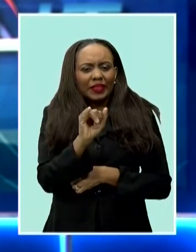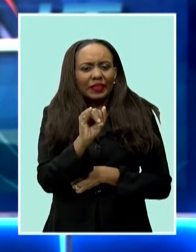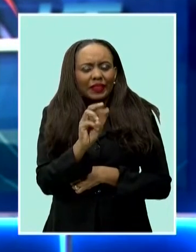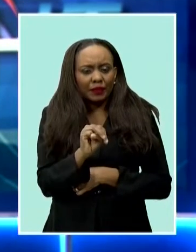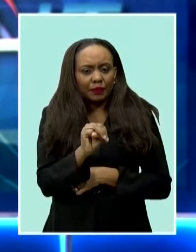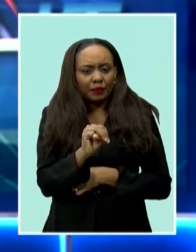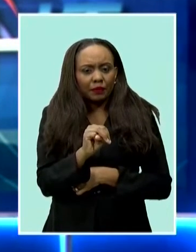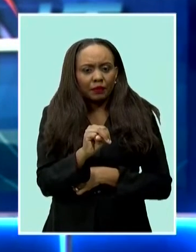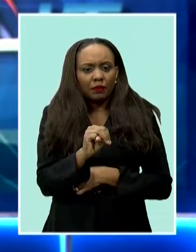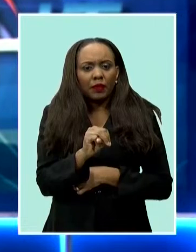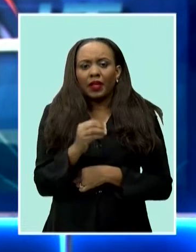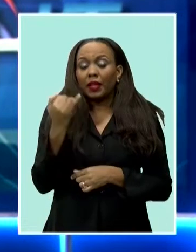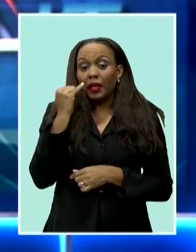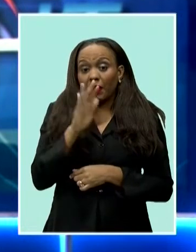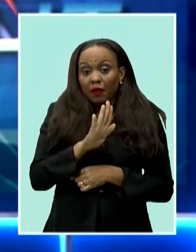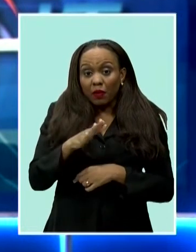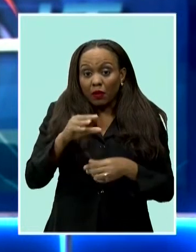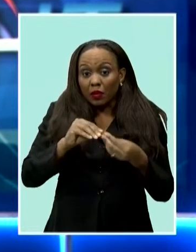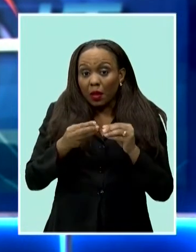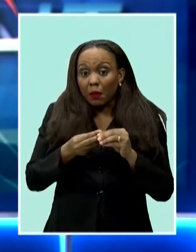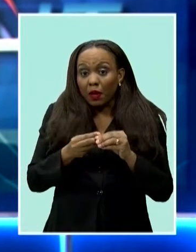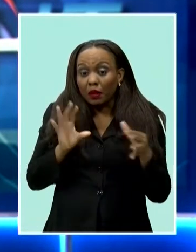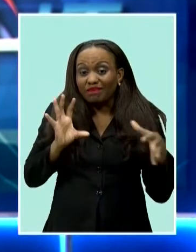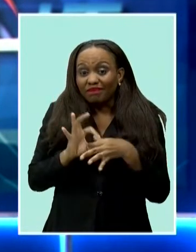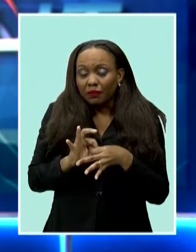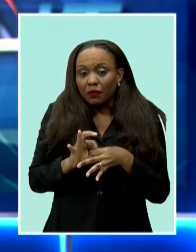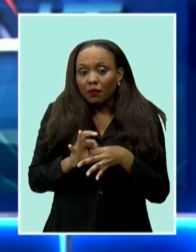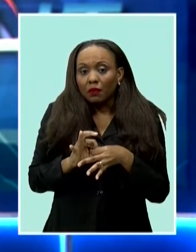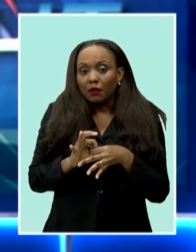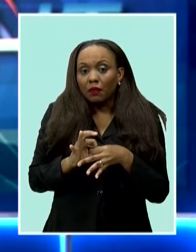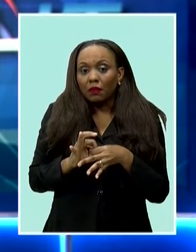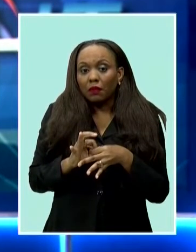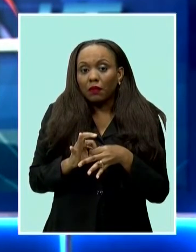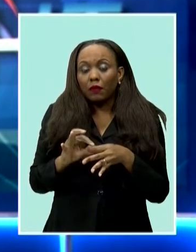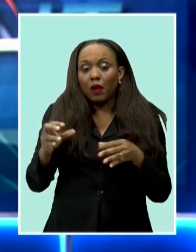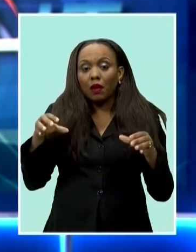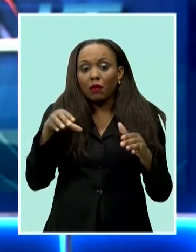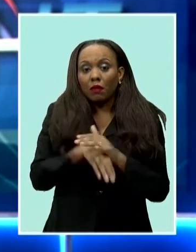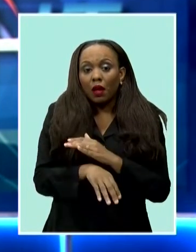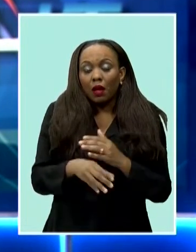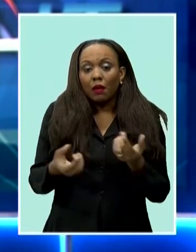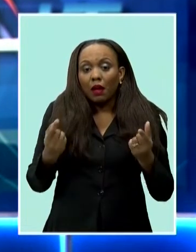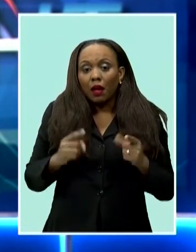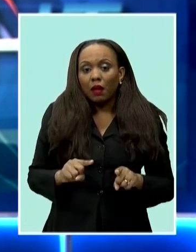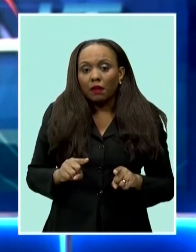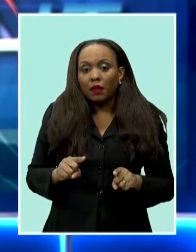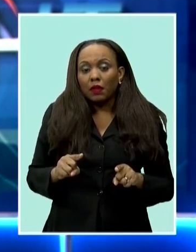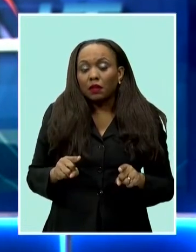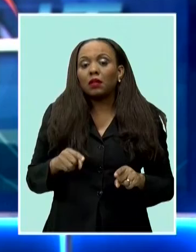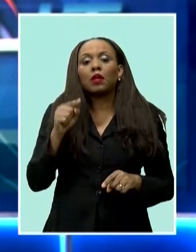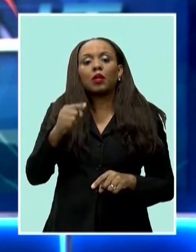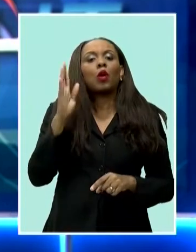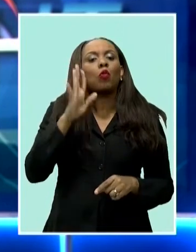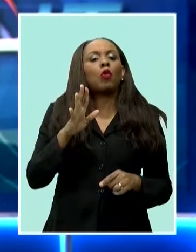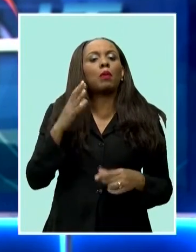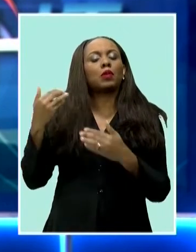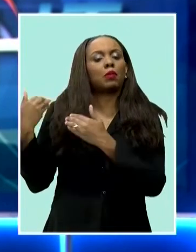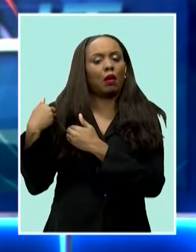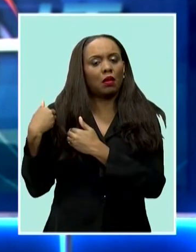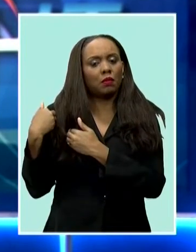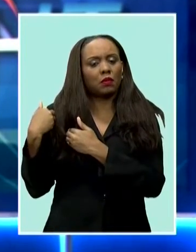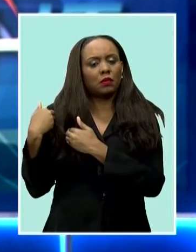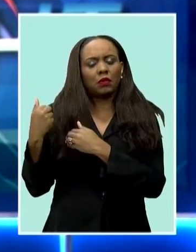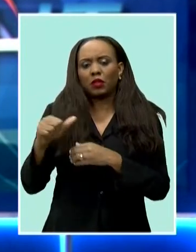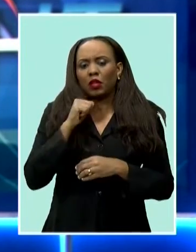the number is linked to any criminal activity, they will be the ones held responsible. We have a report from Television